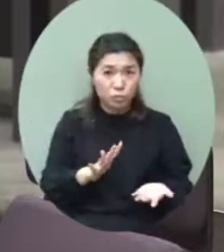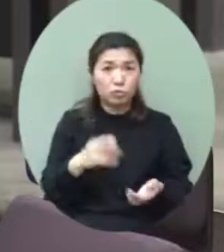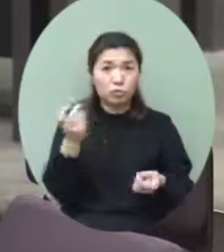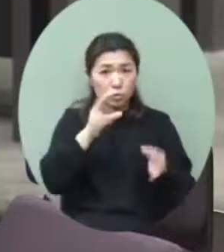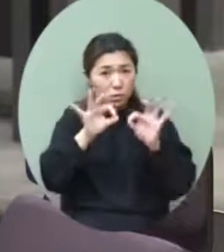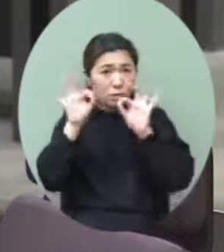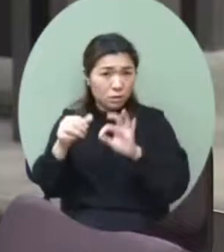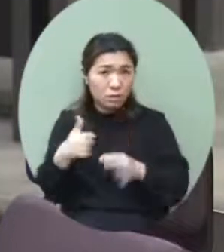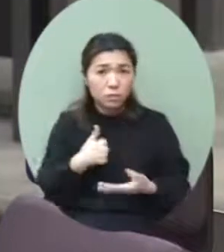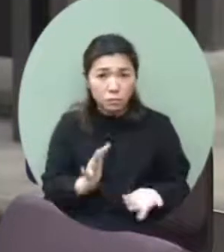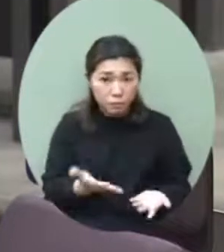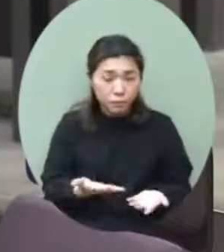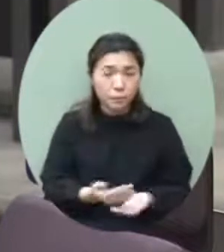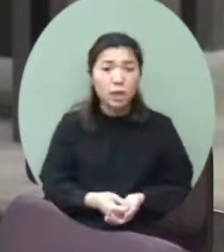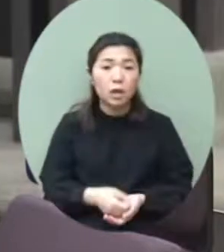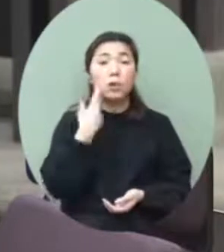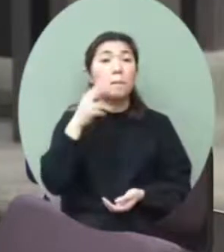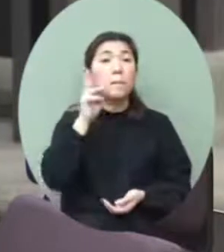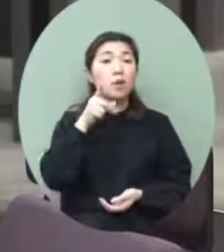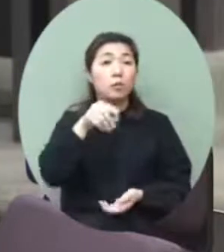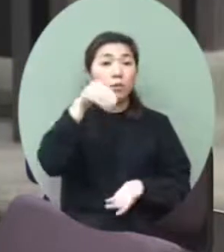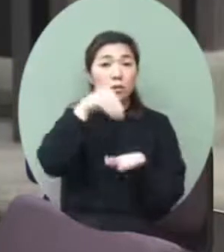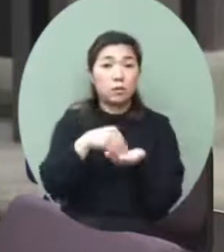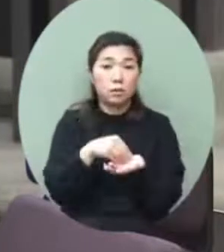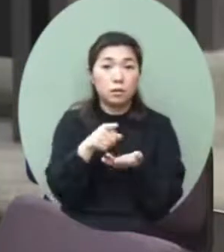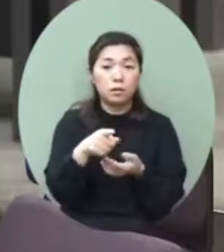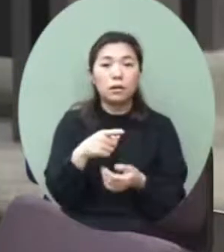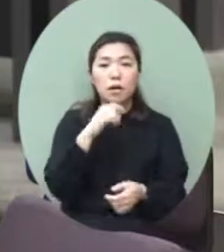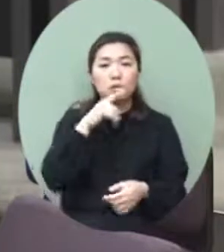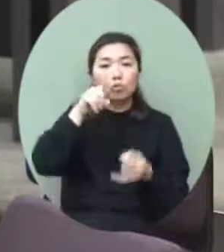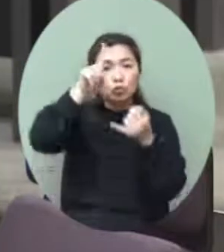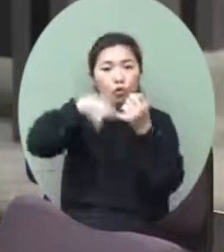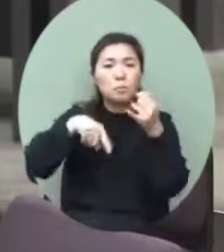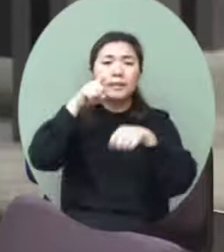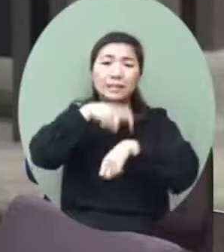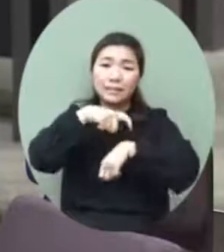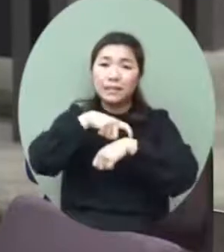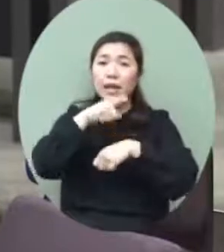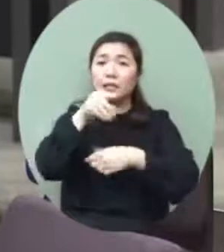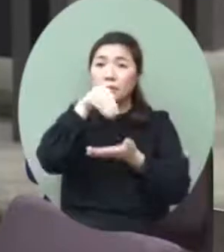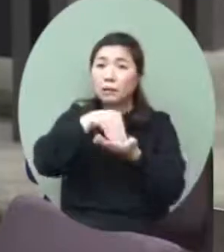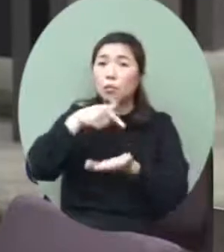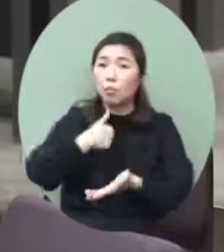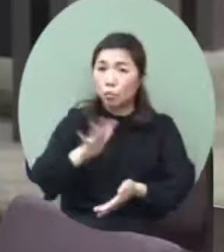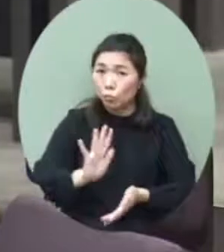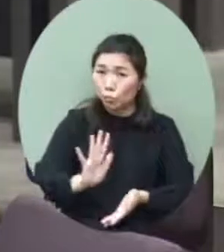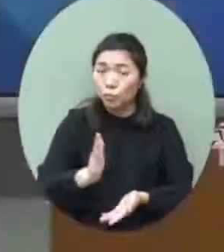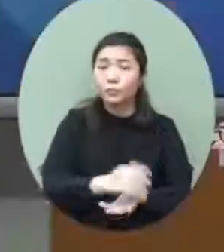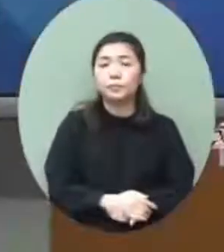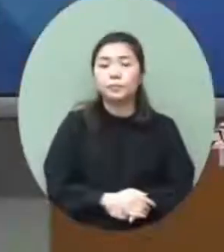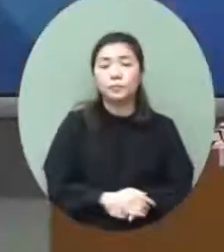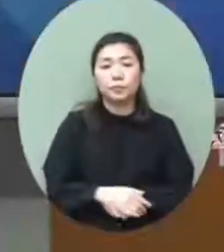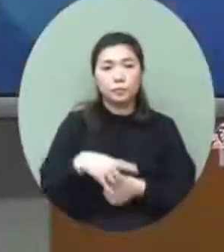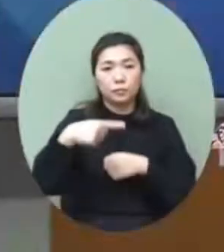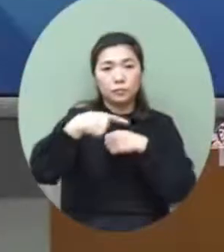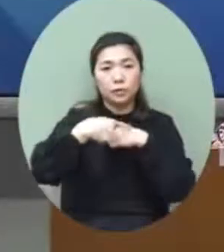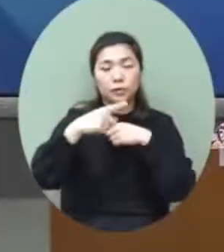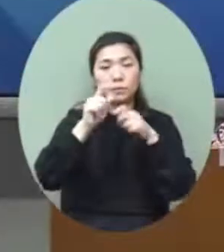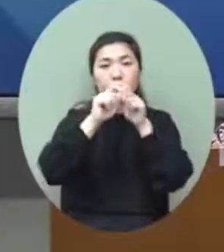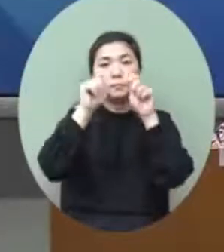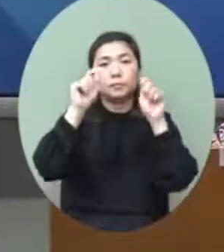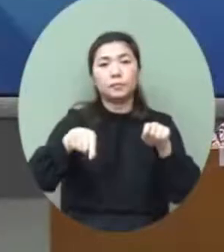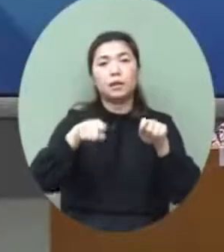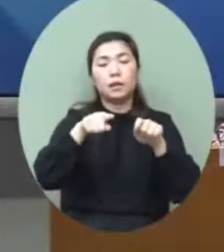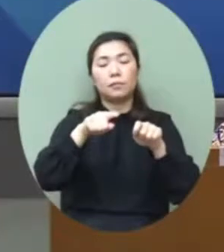the election is to be further postponed, what would be your considerations? And are you going to set a deadline for making a decision?